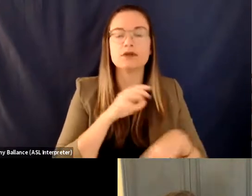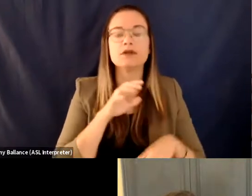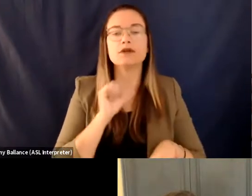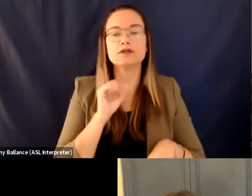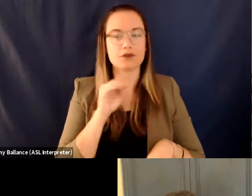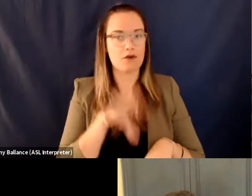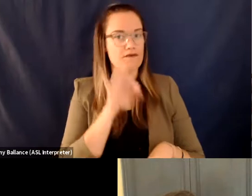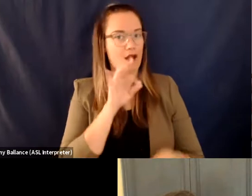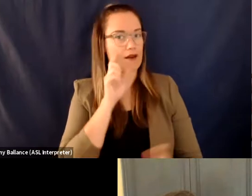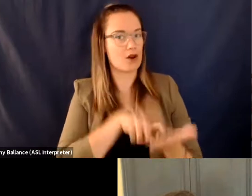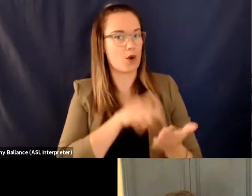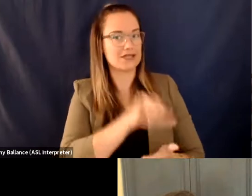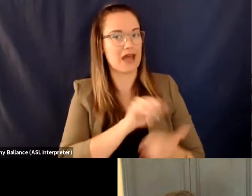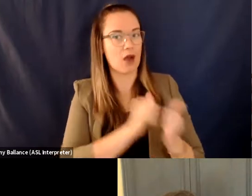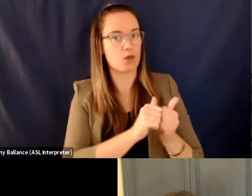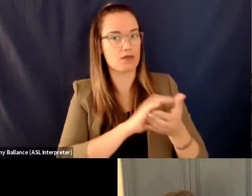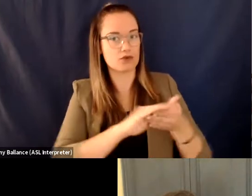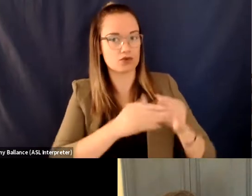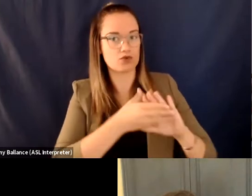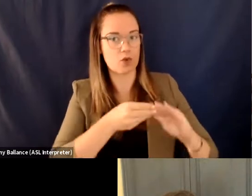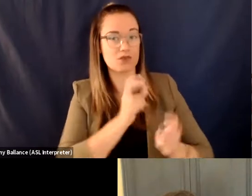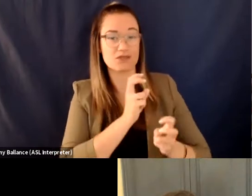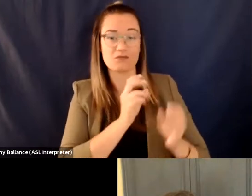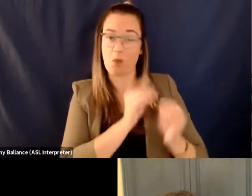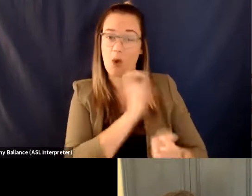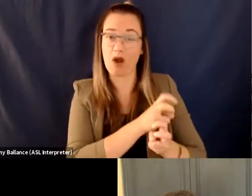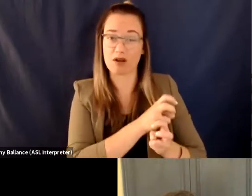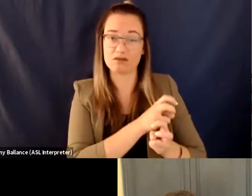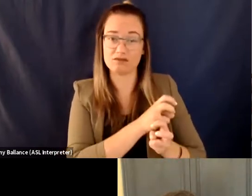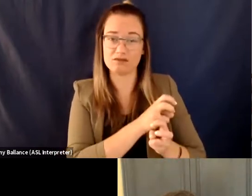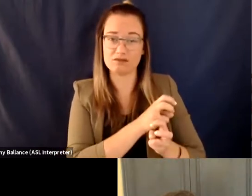finding that in the storytelling was harder than we thought it would be. But